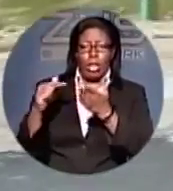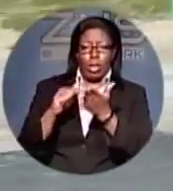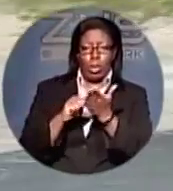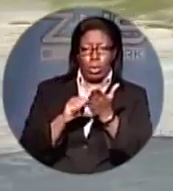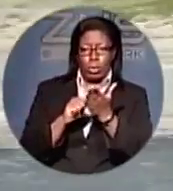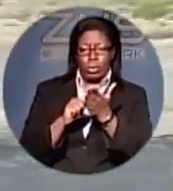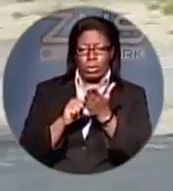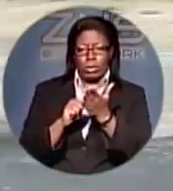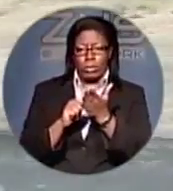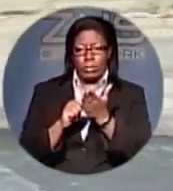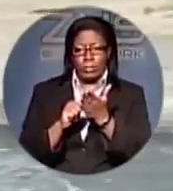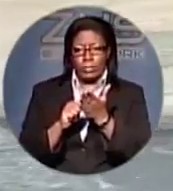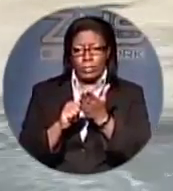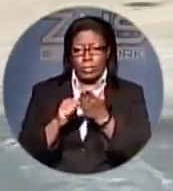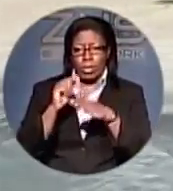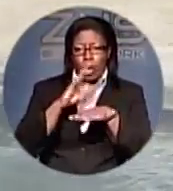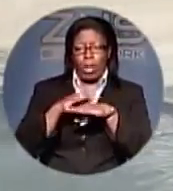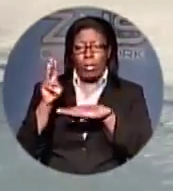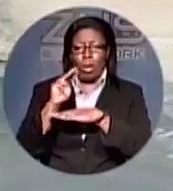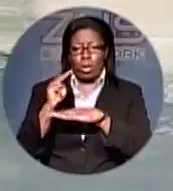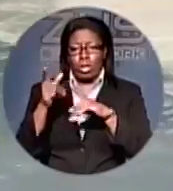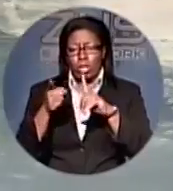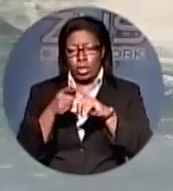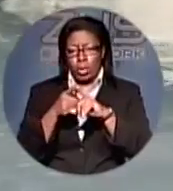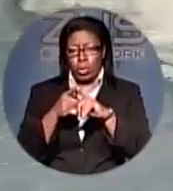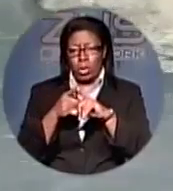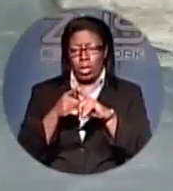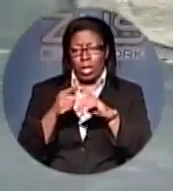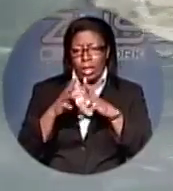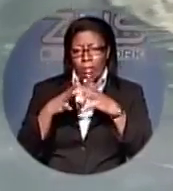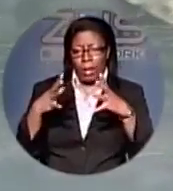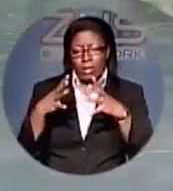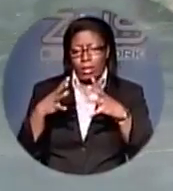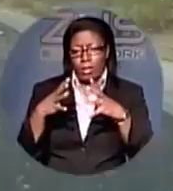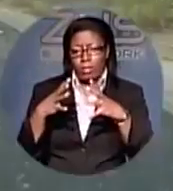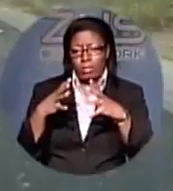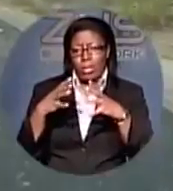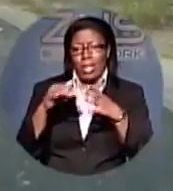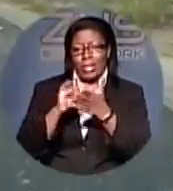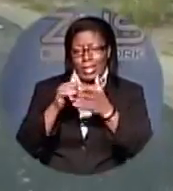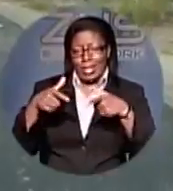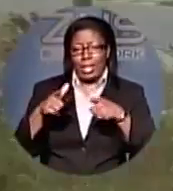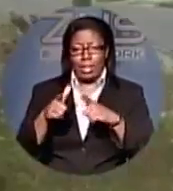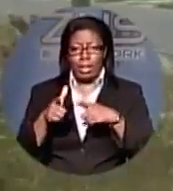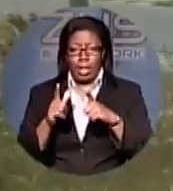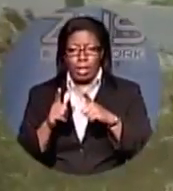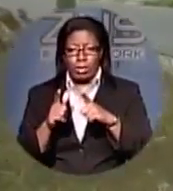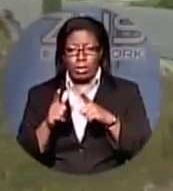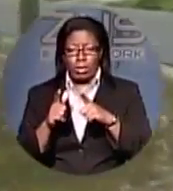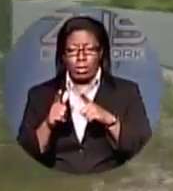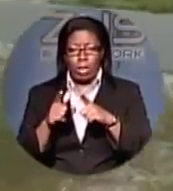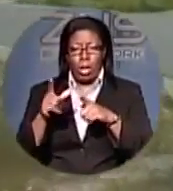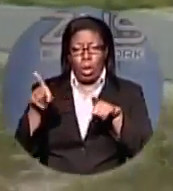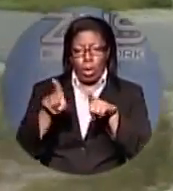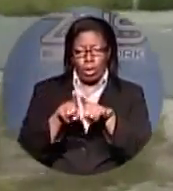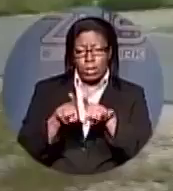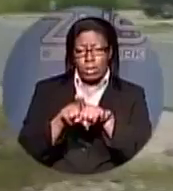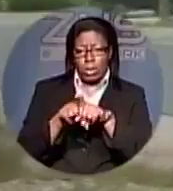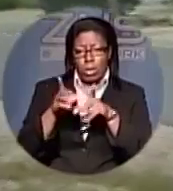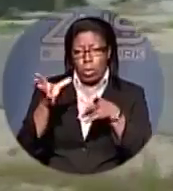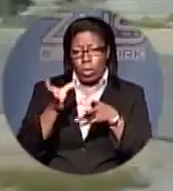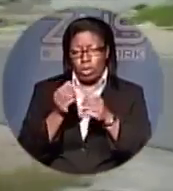period under defaulting mortgages to the maximum allowed by the financial institution. It is the intention of the PLP to also pass